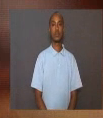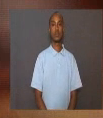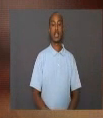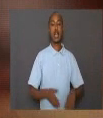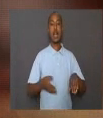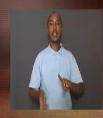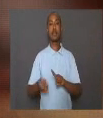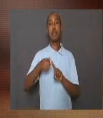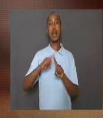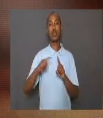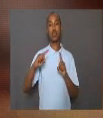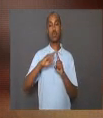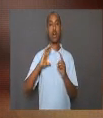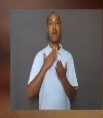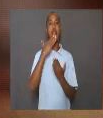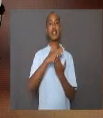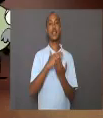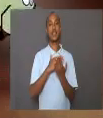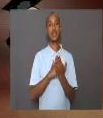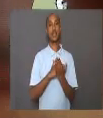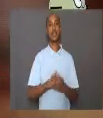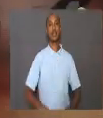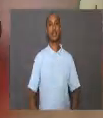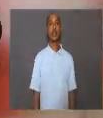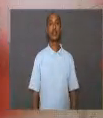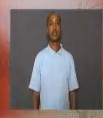Let's get back to our lesson.